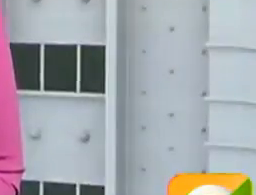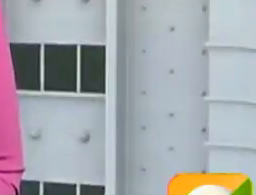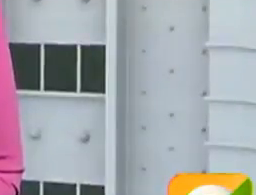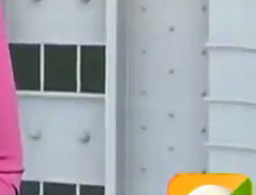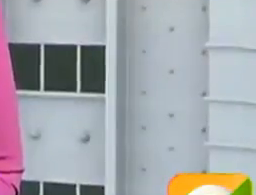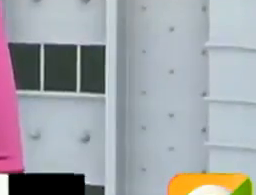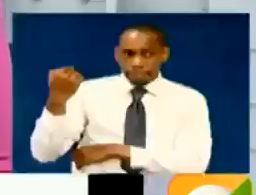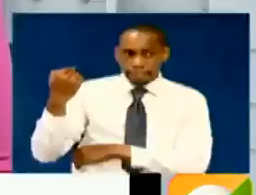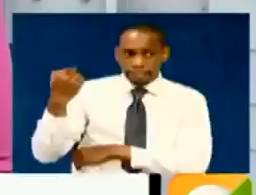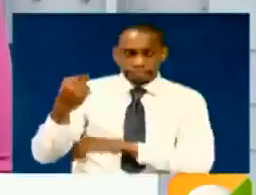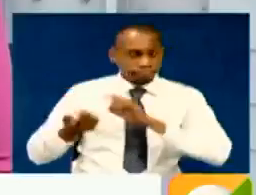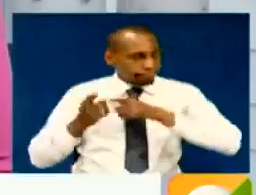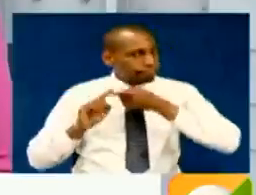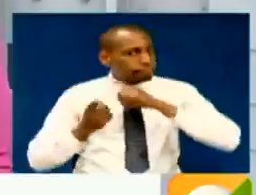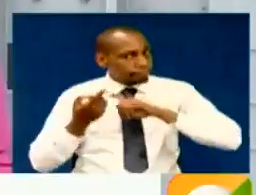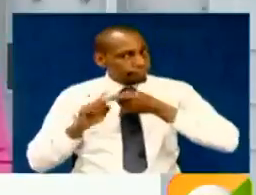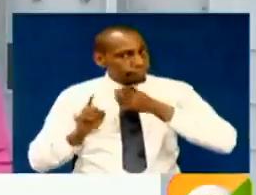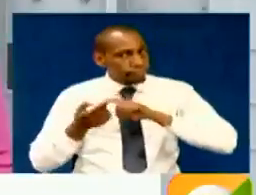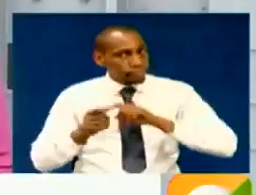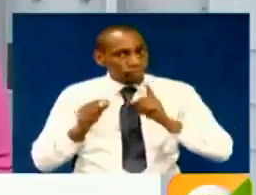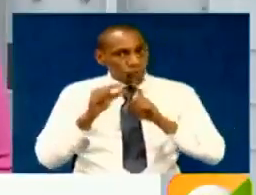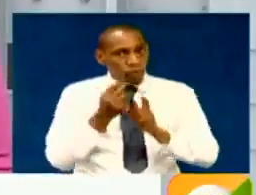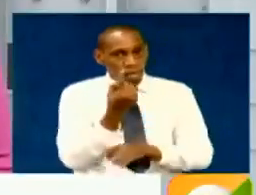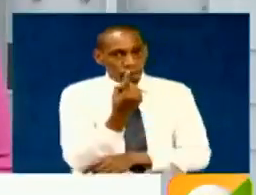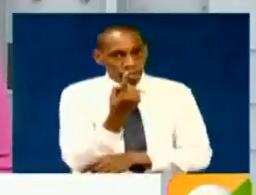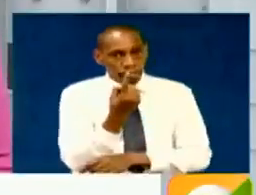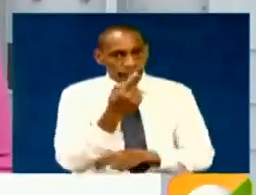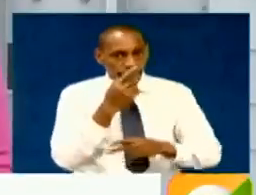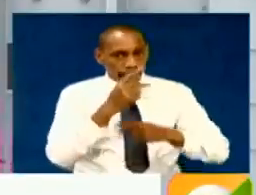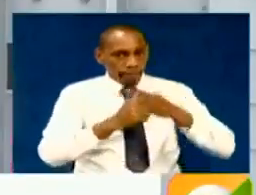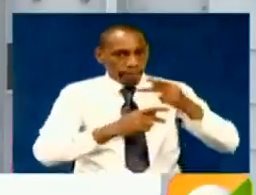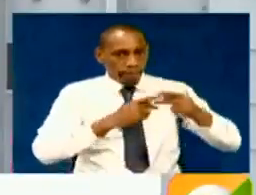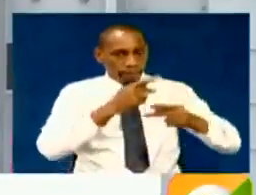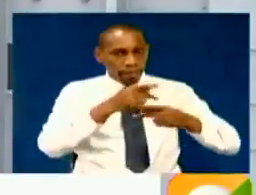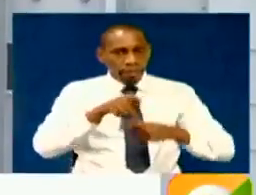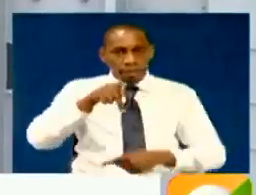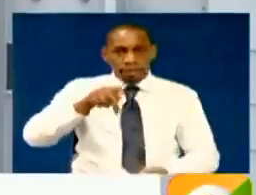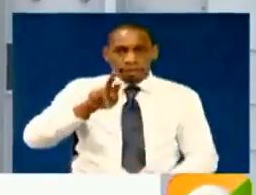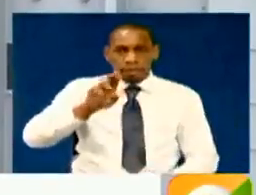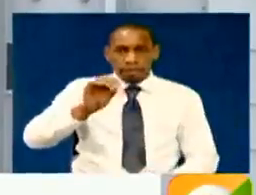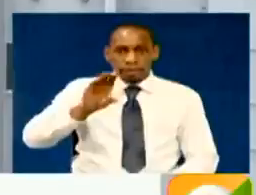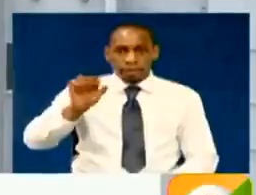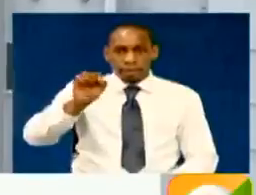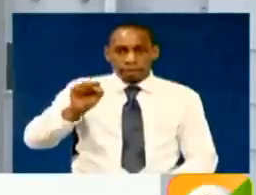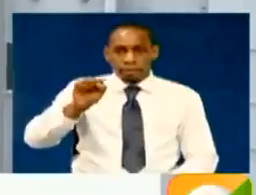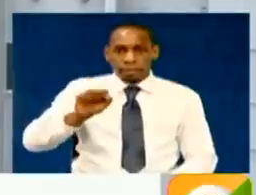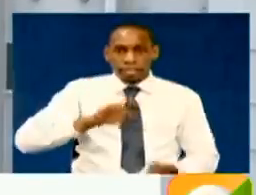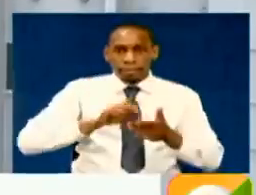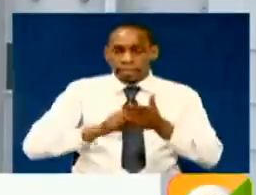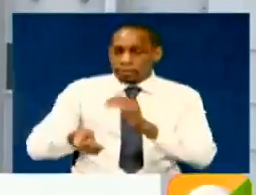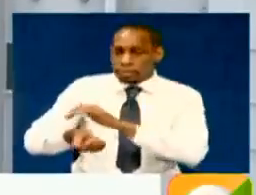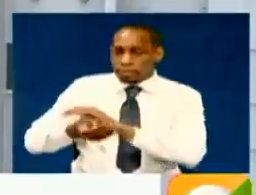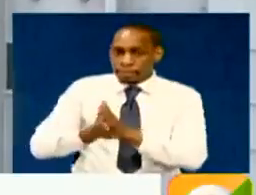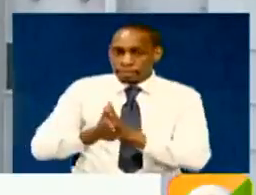Recently, I've been pondering on one word: process. What does it mean? It is defined as